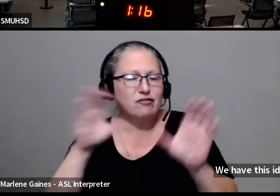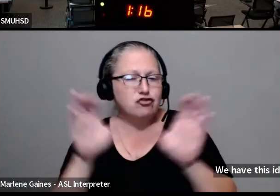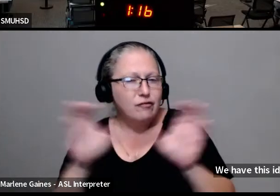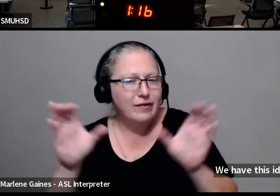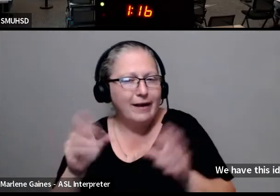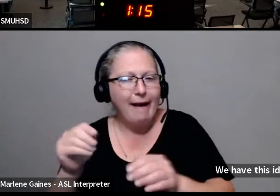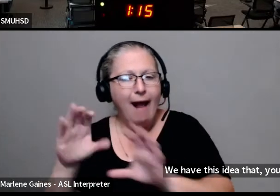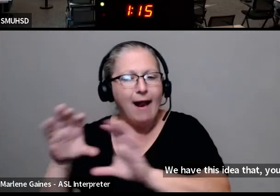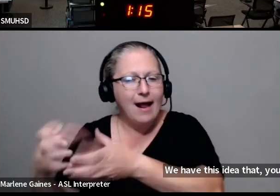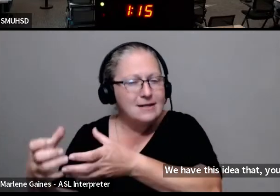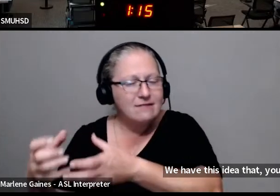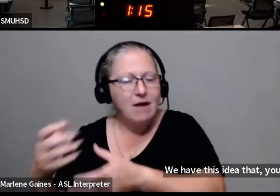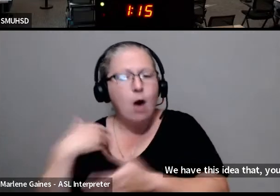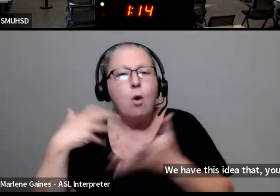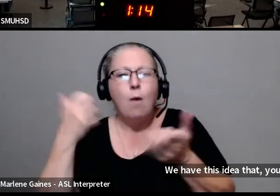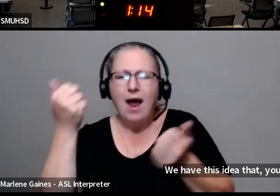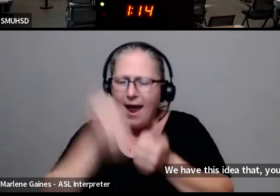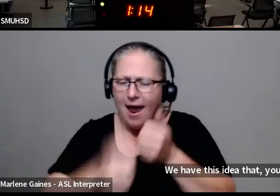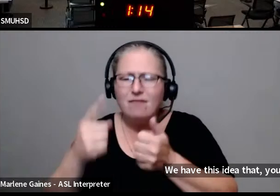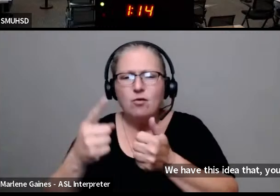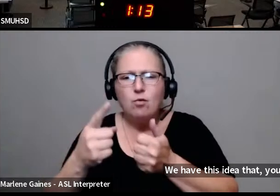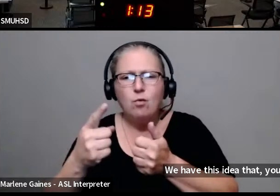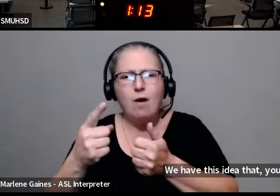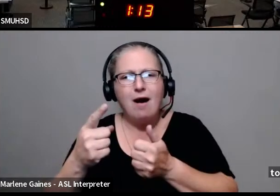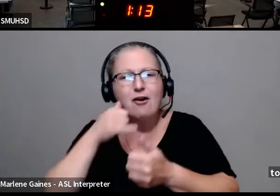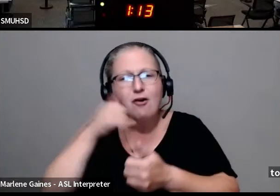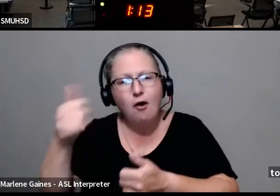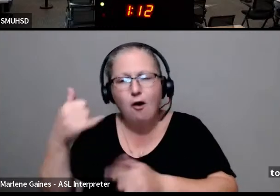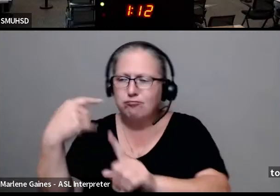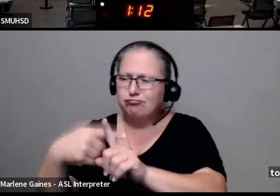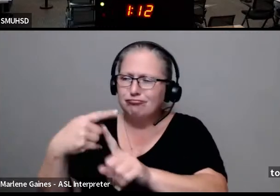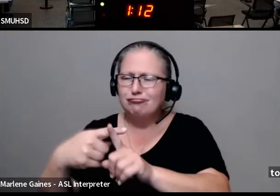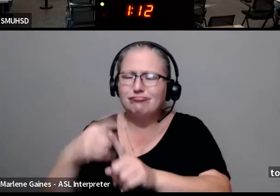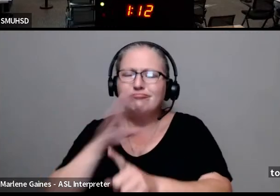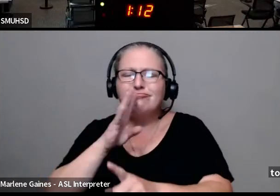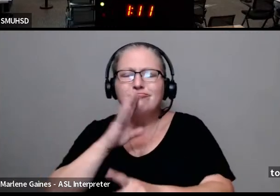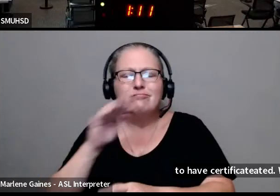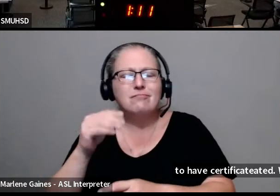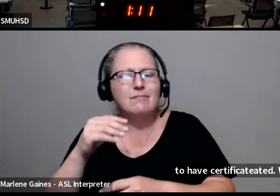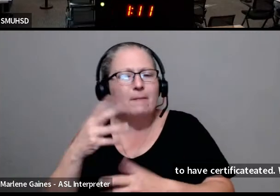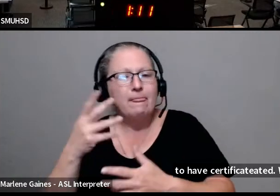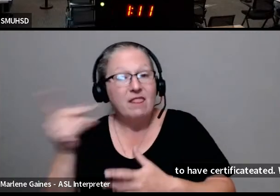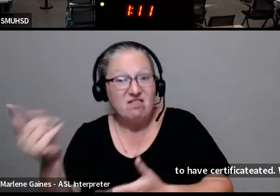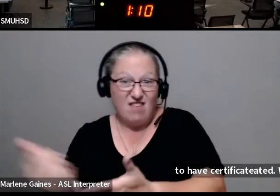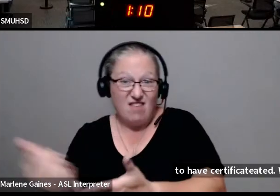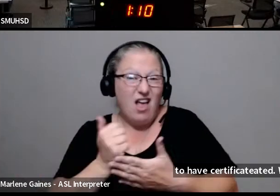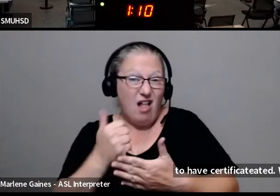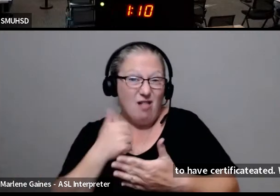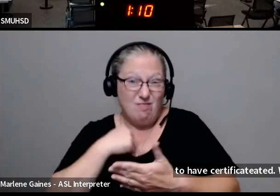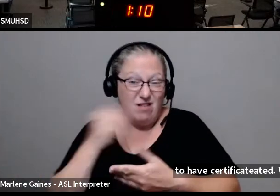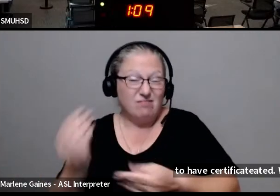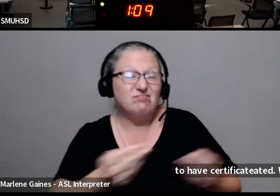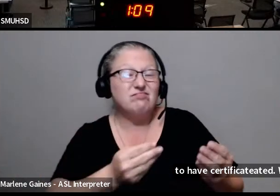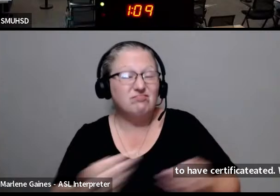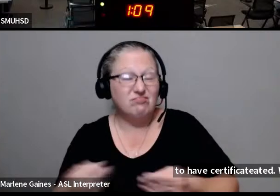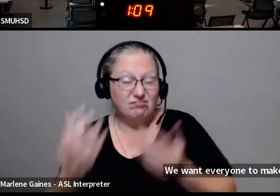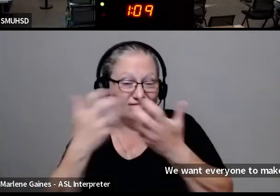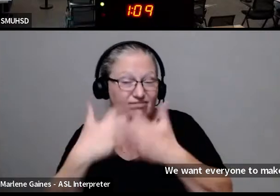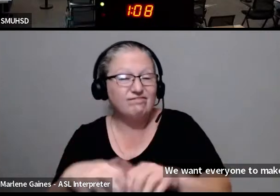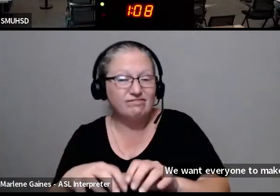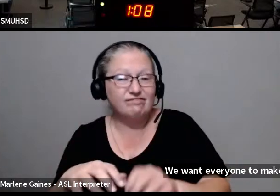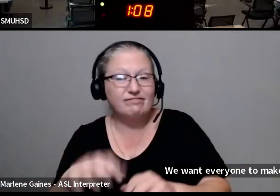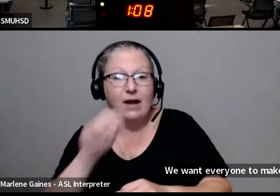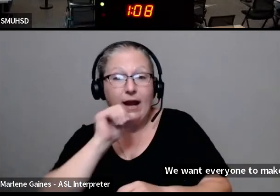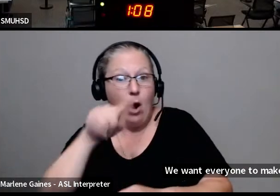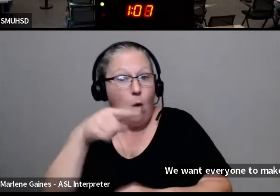to have classified. We want everyone to make a phone call home, a positive phone call home. And he helped us facilitate that. And not